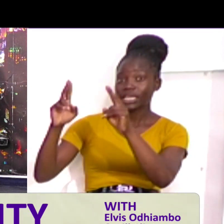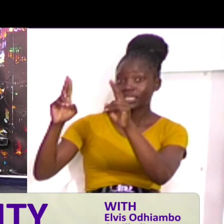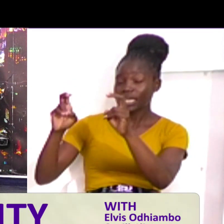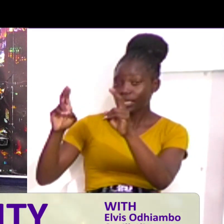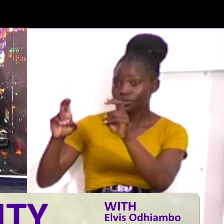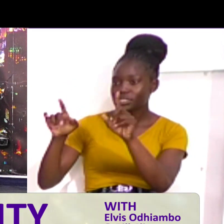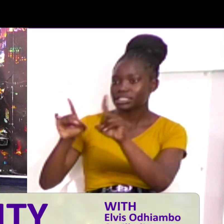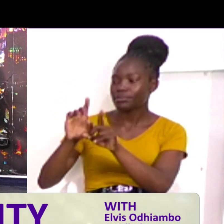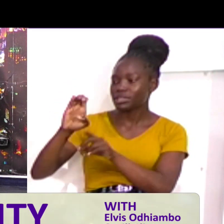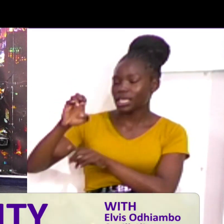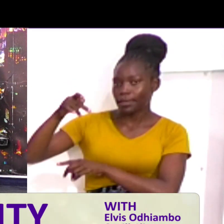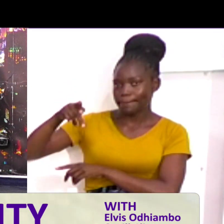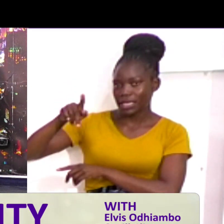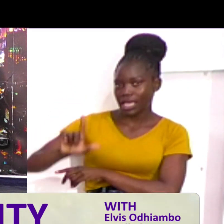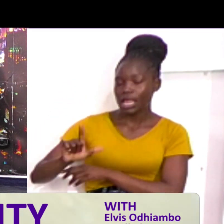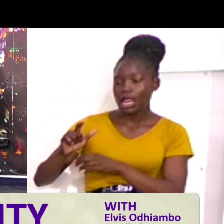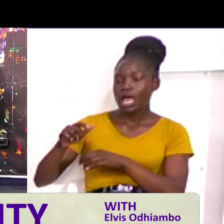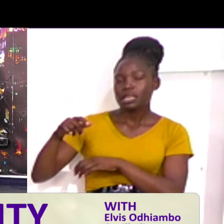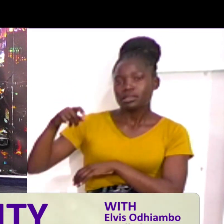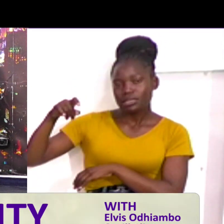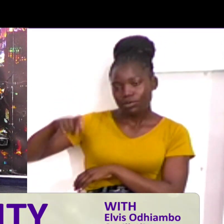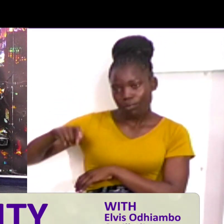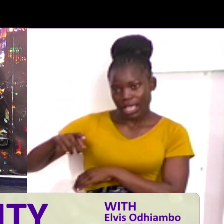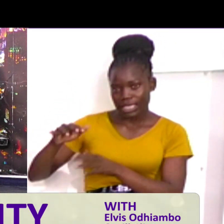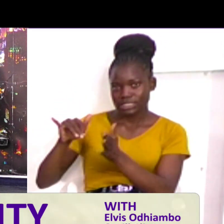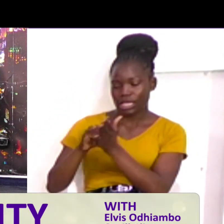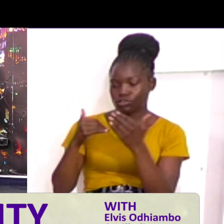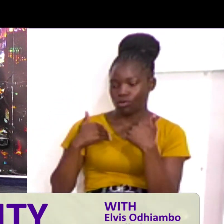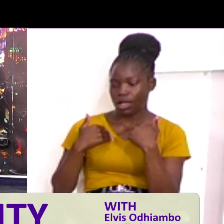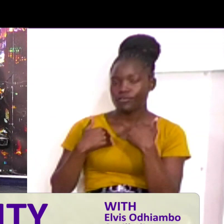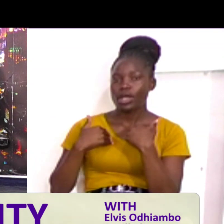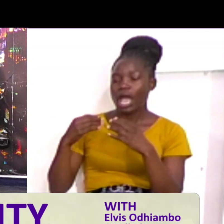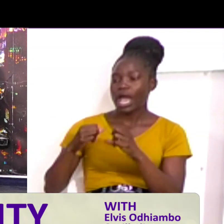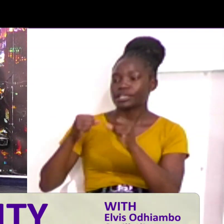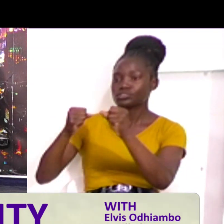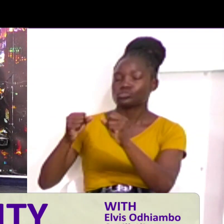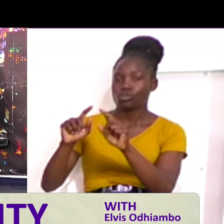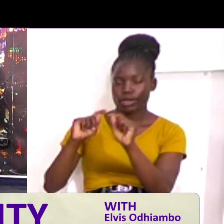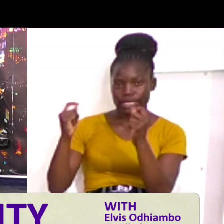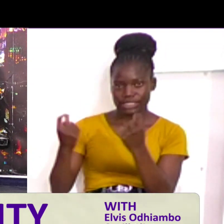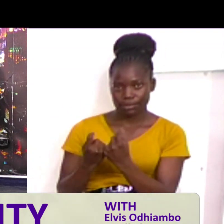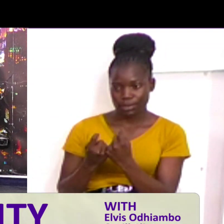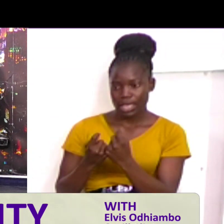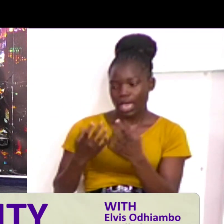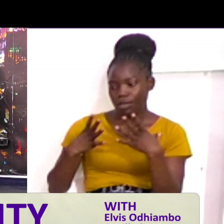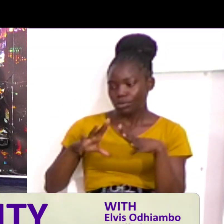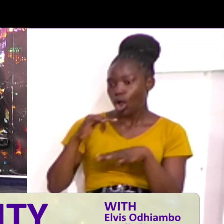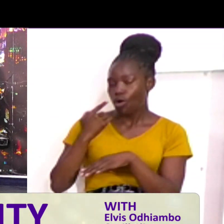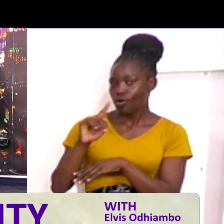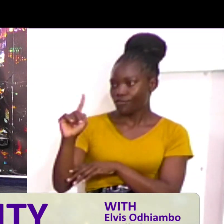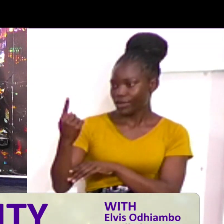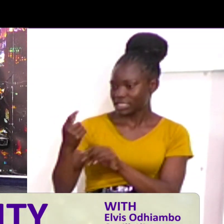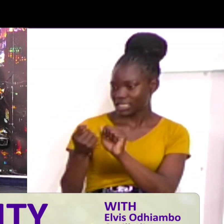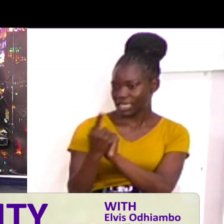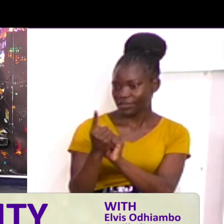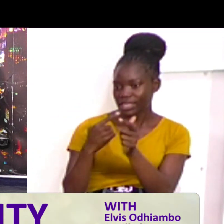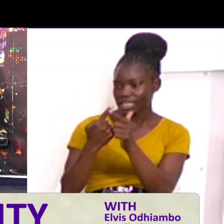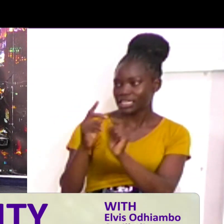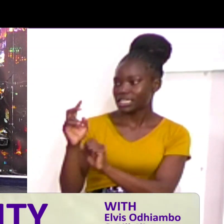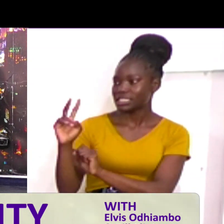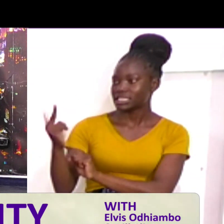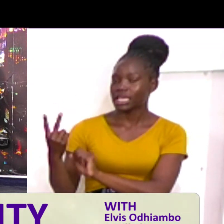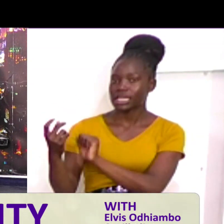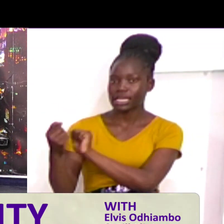the English Premier League requires that you have a strong squad. The one that starts the first 11, the second